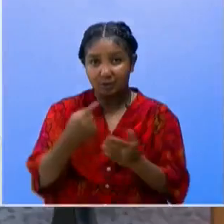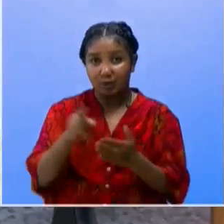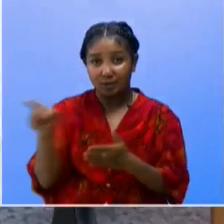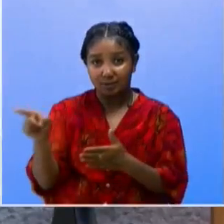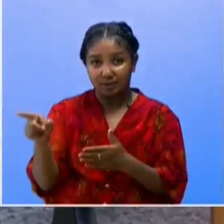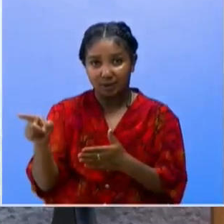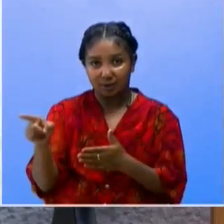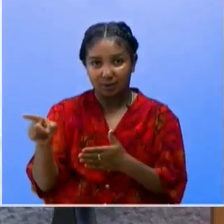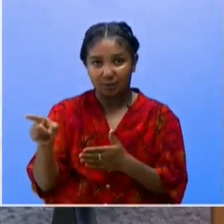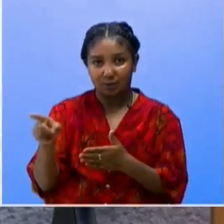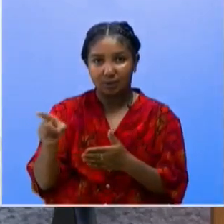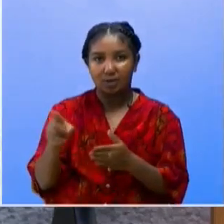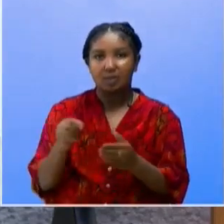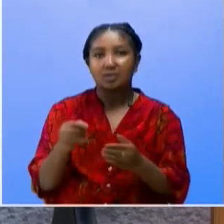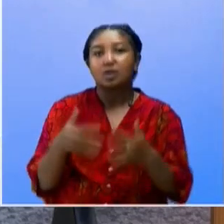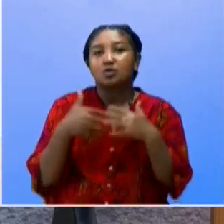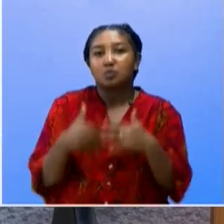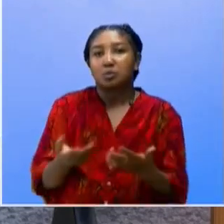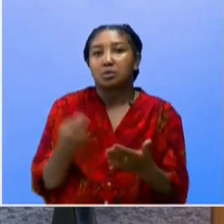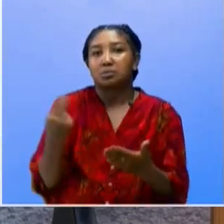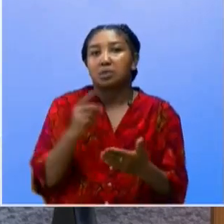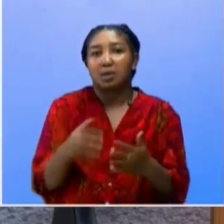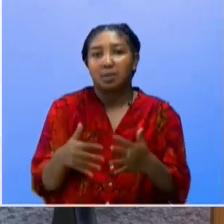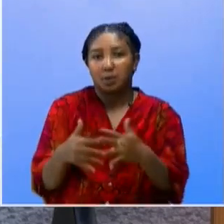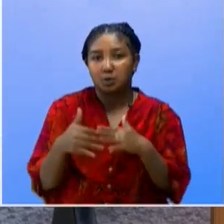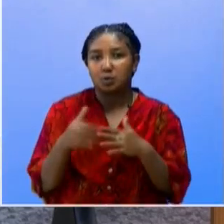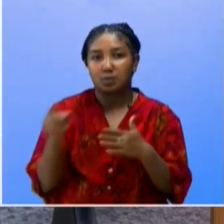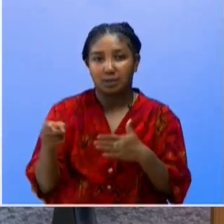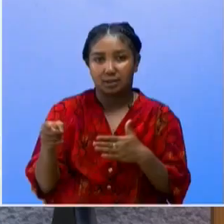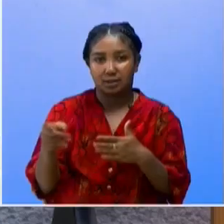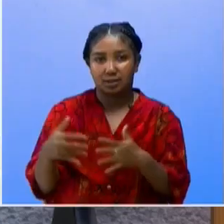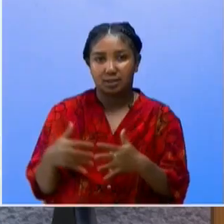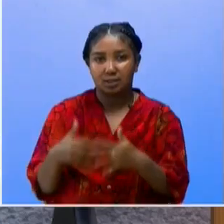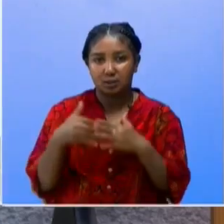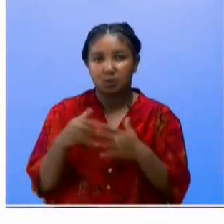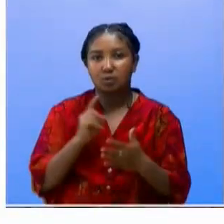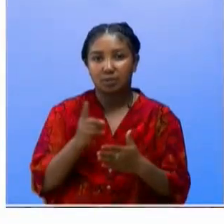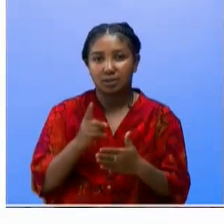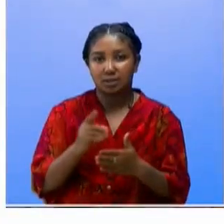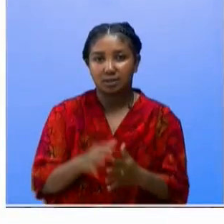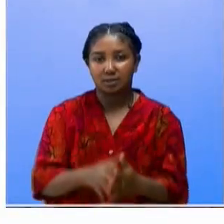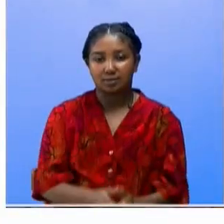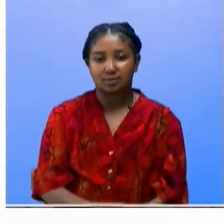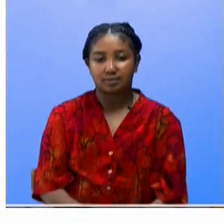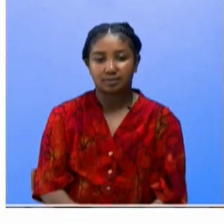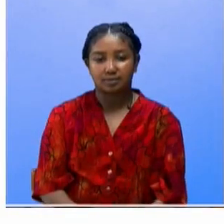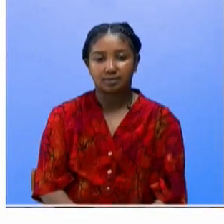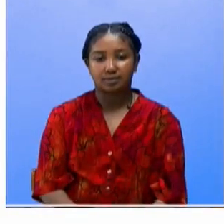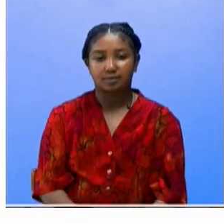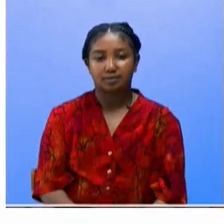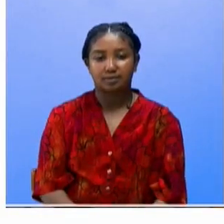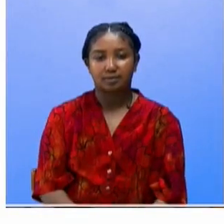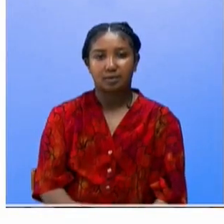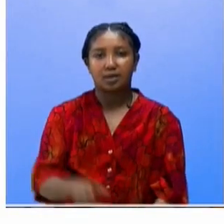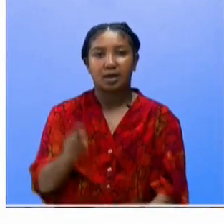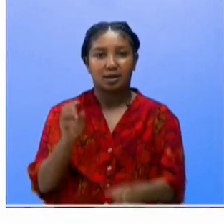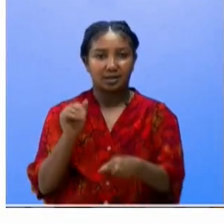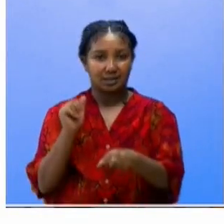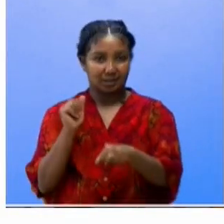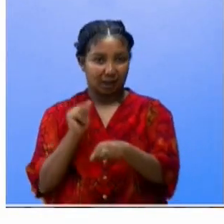is the instrument, okay? The instrument. Here, the text